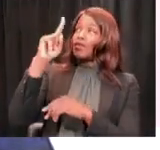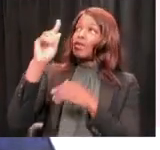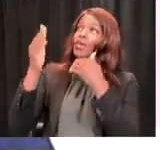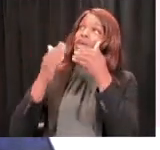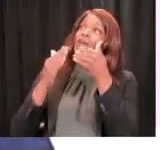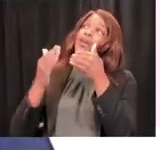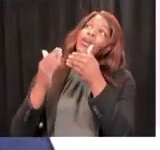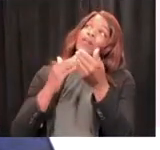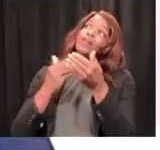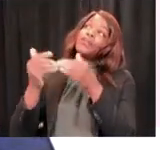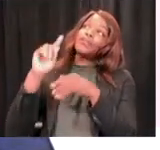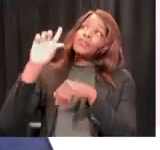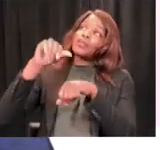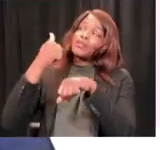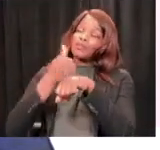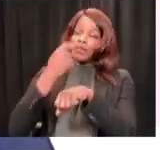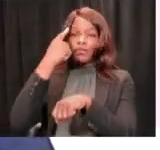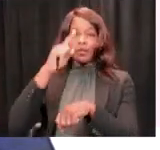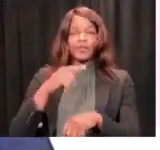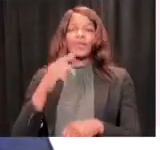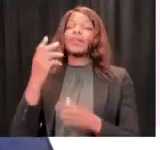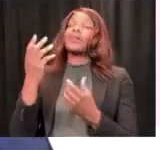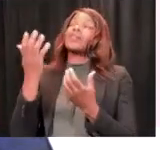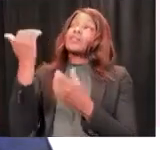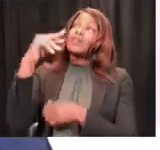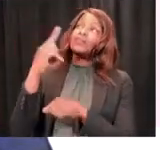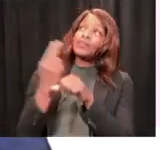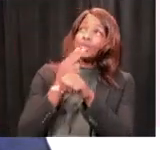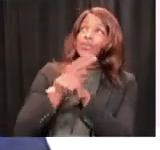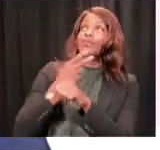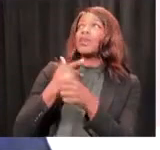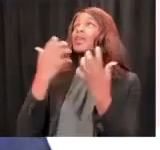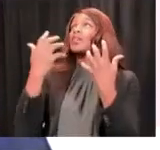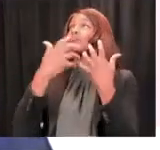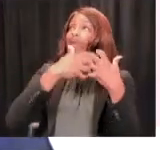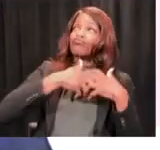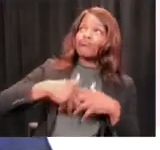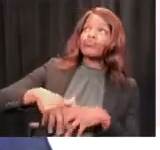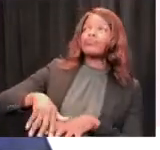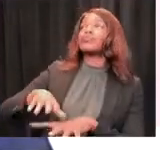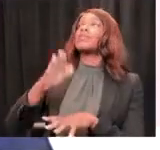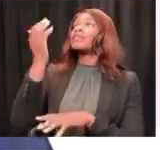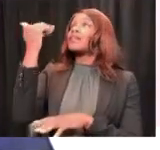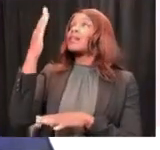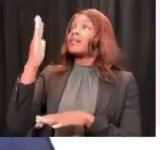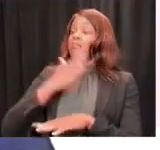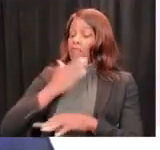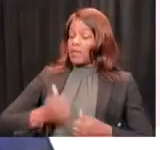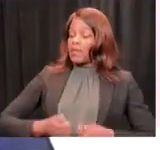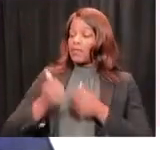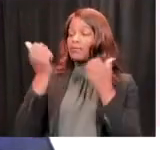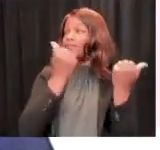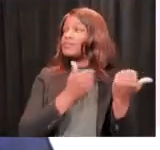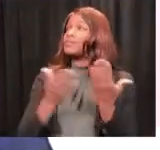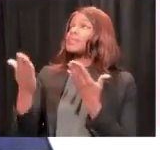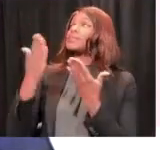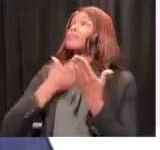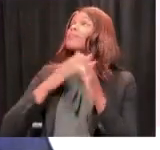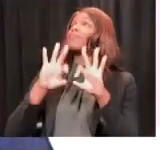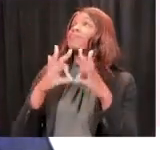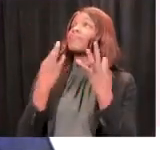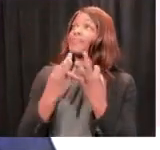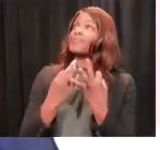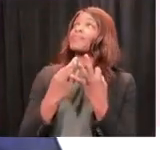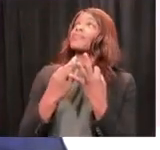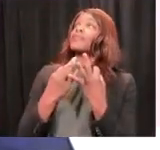called me to. God, I need you to use me. God, I need you to work through me. God, I give you my life. I give you my family. I